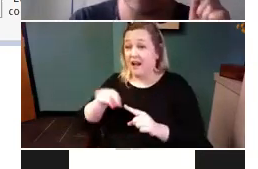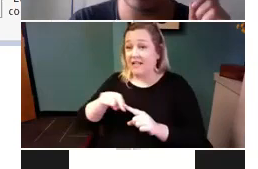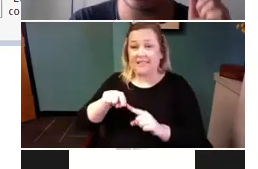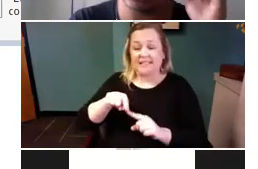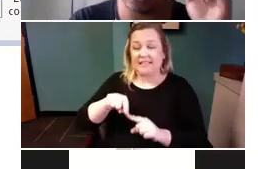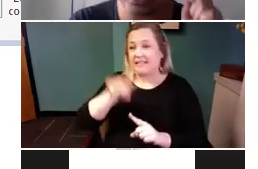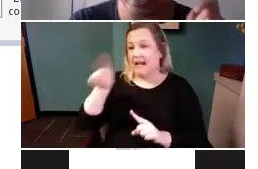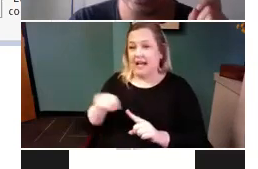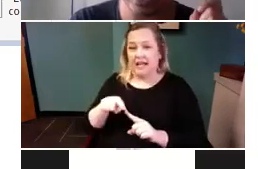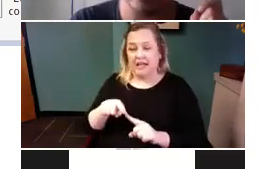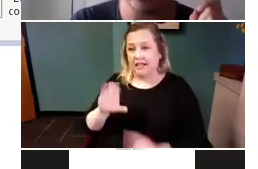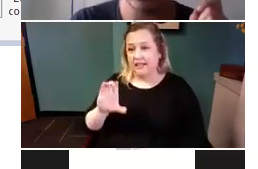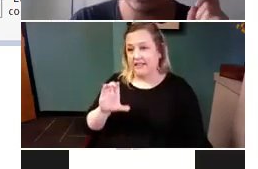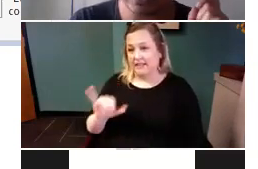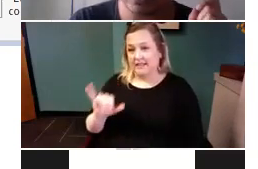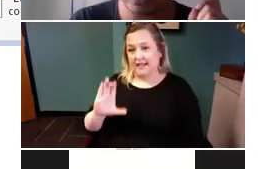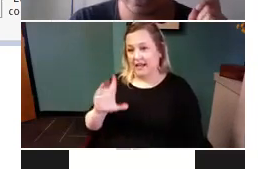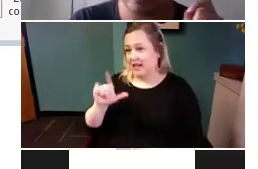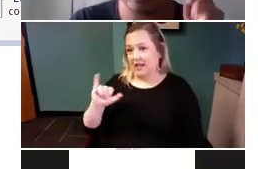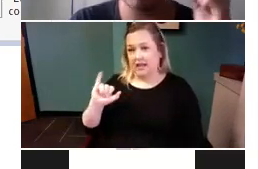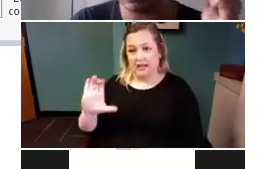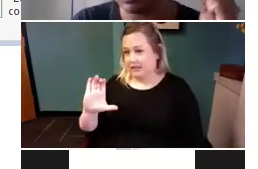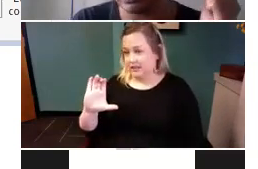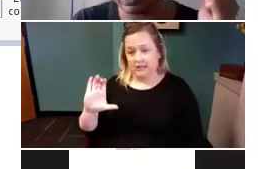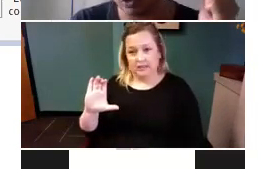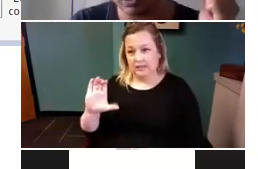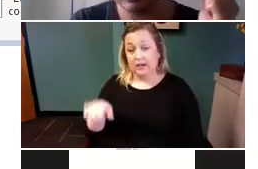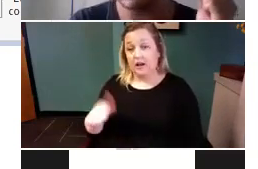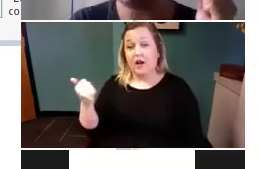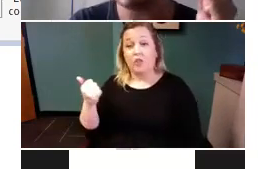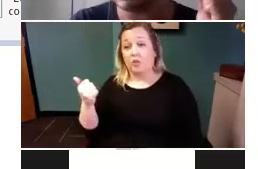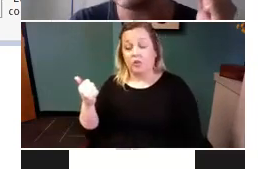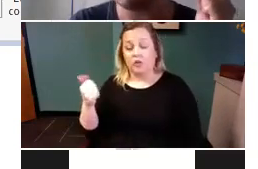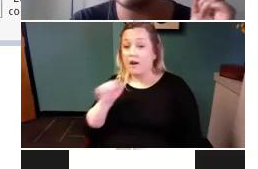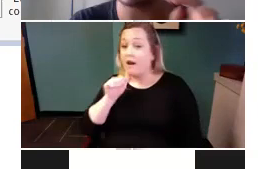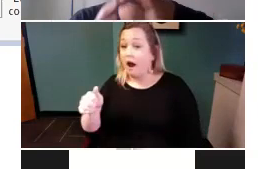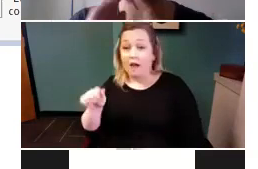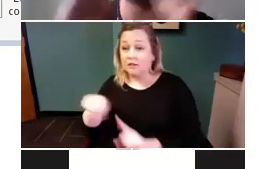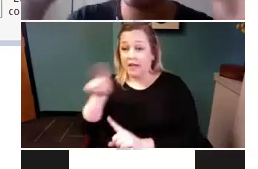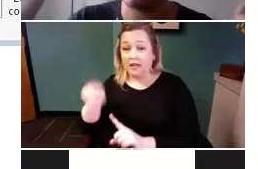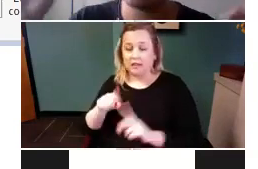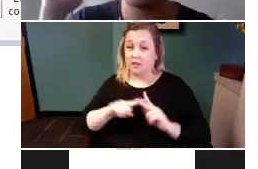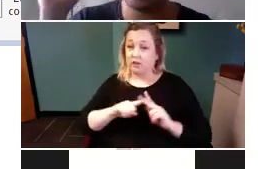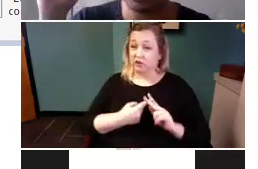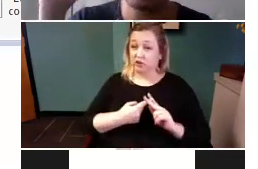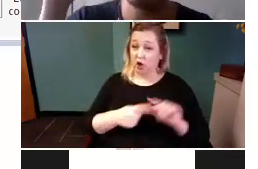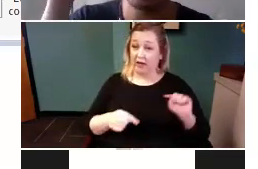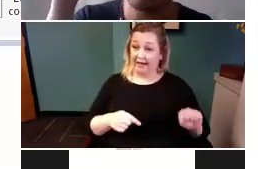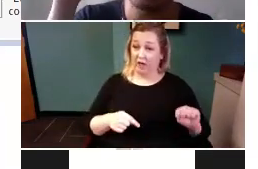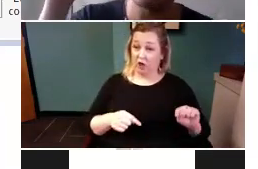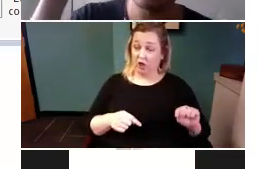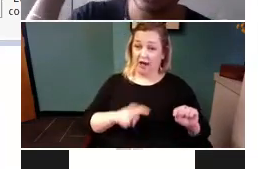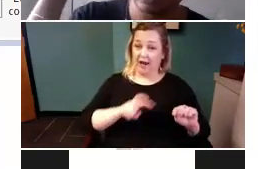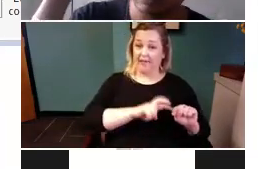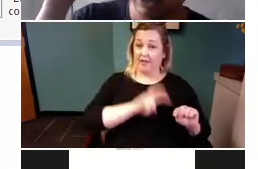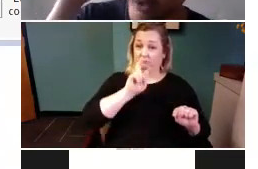talk about that is not a cyclic graph is, let's say we started off from a particular node, and when we are exploring, that has never been visited at all,